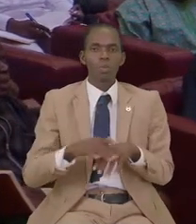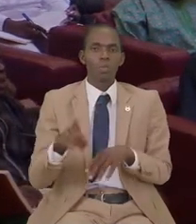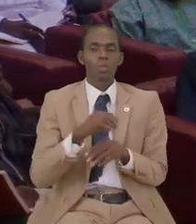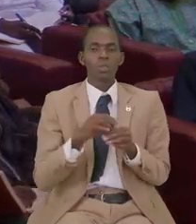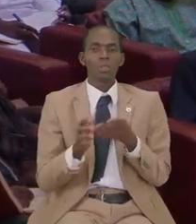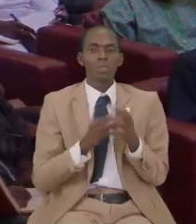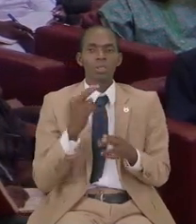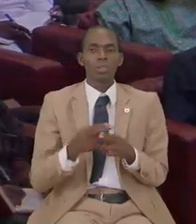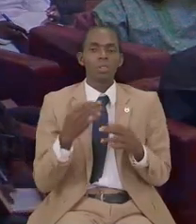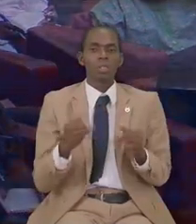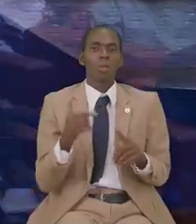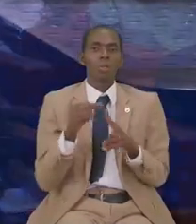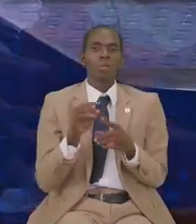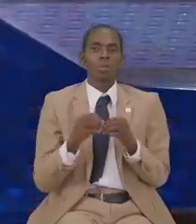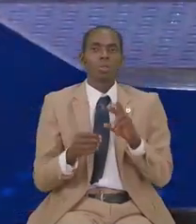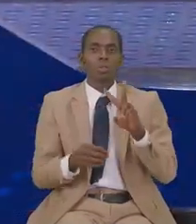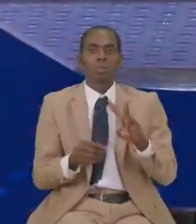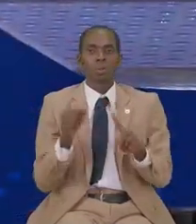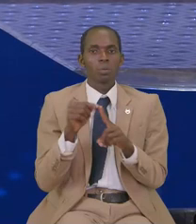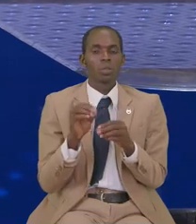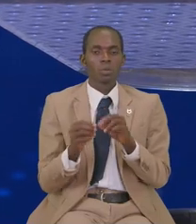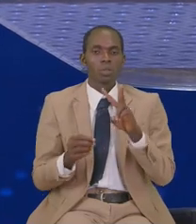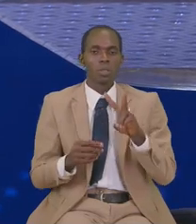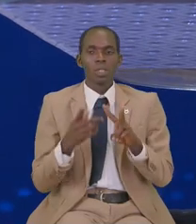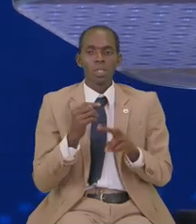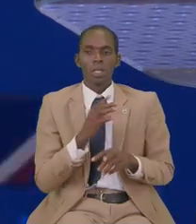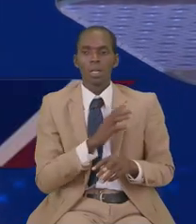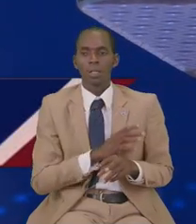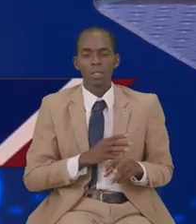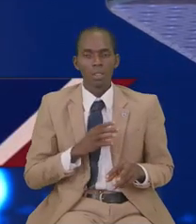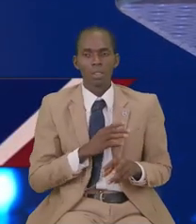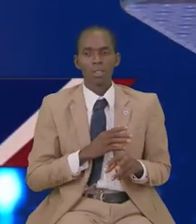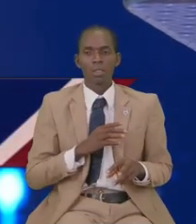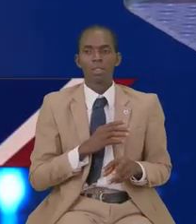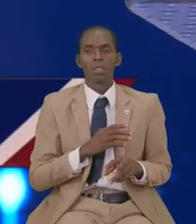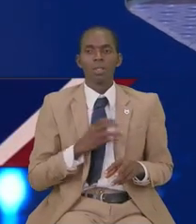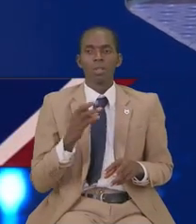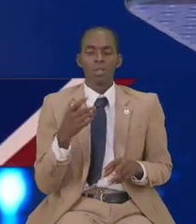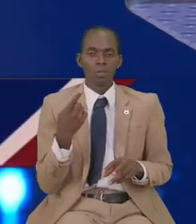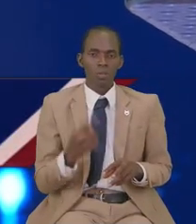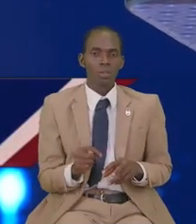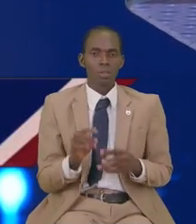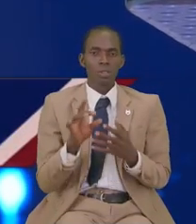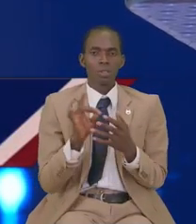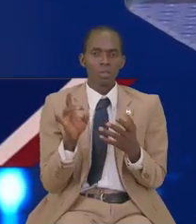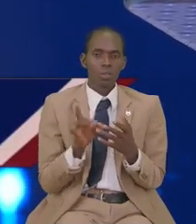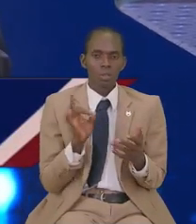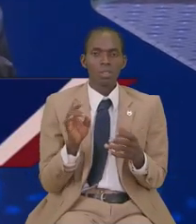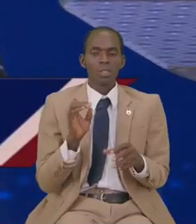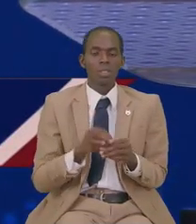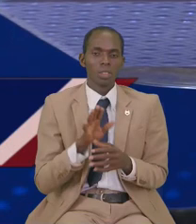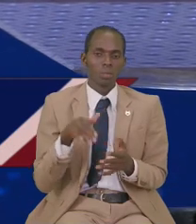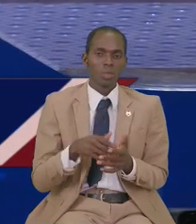We'll come to point number two now. Point number two, the character of the chosen amidst pollution.